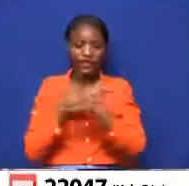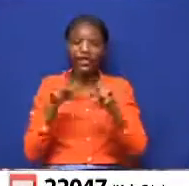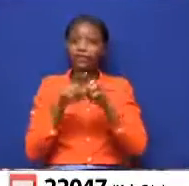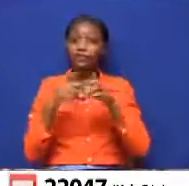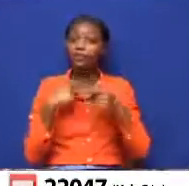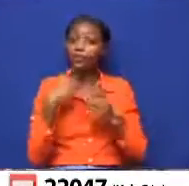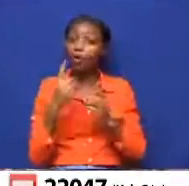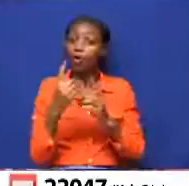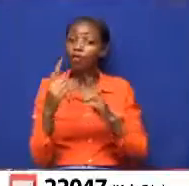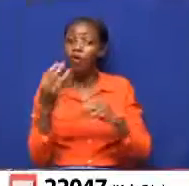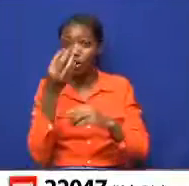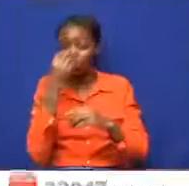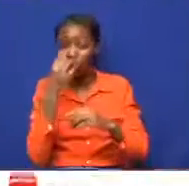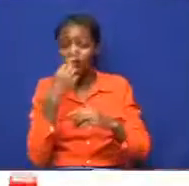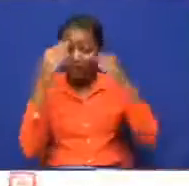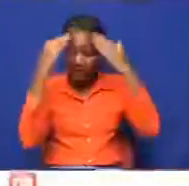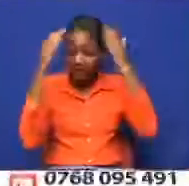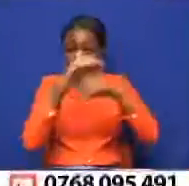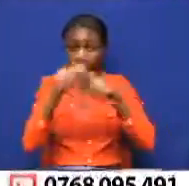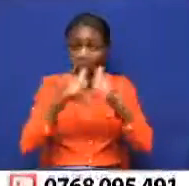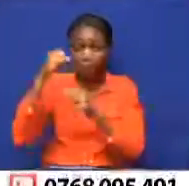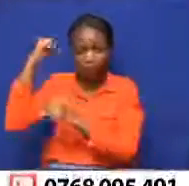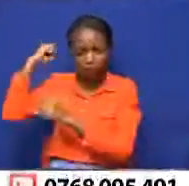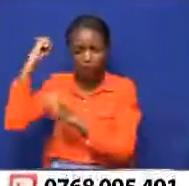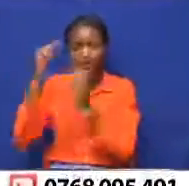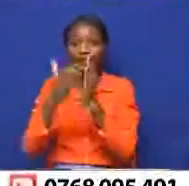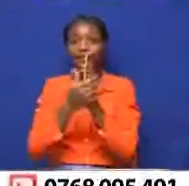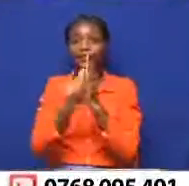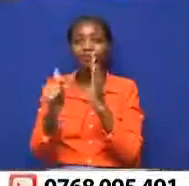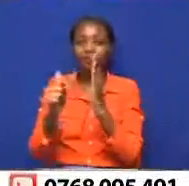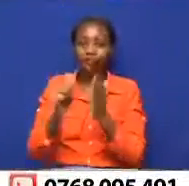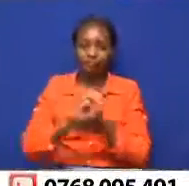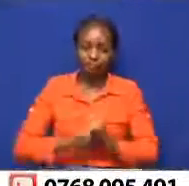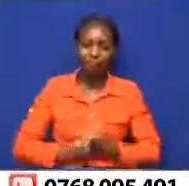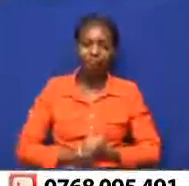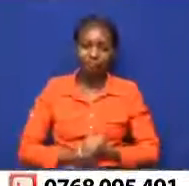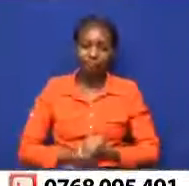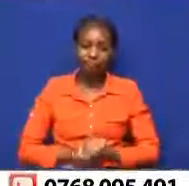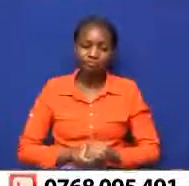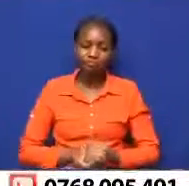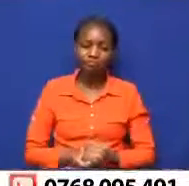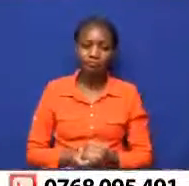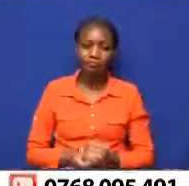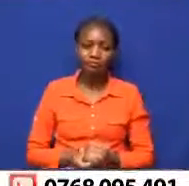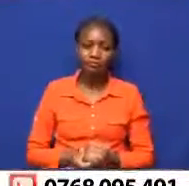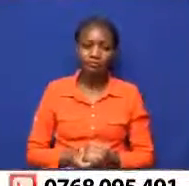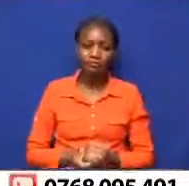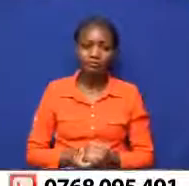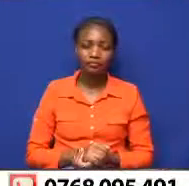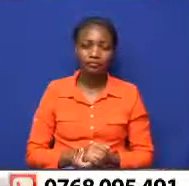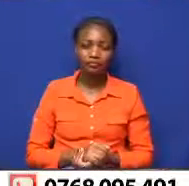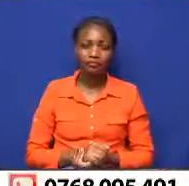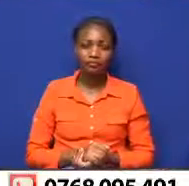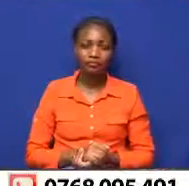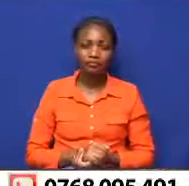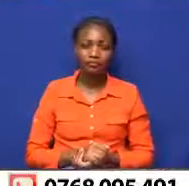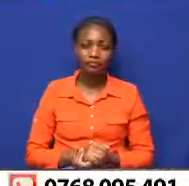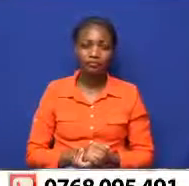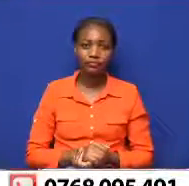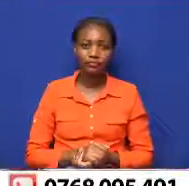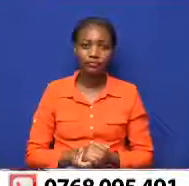say they are focused on the political journey ahead. Reporting for TV47, I am Linda Alela.